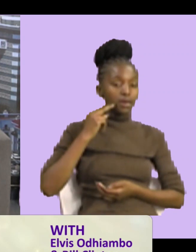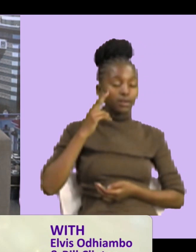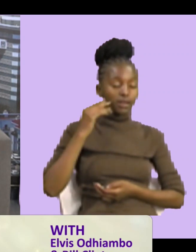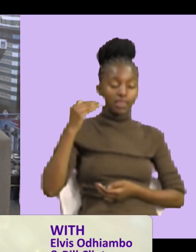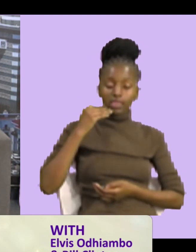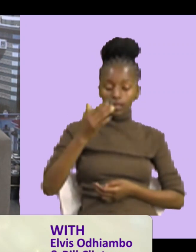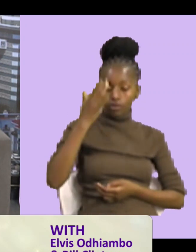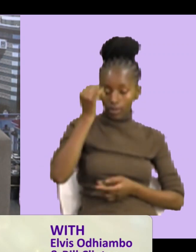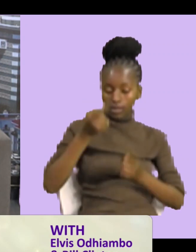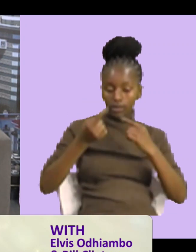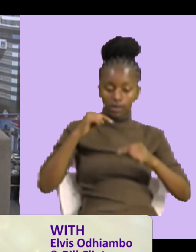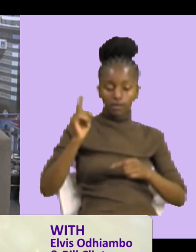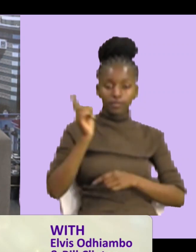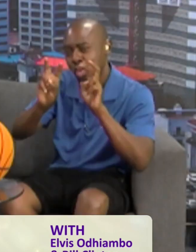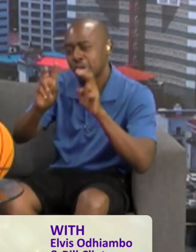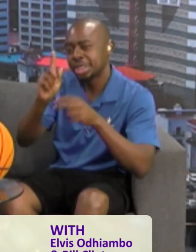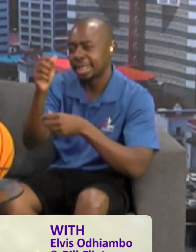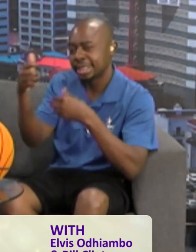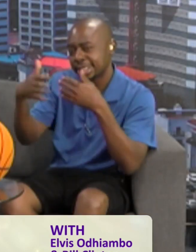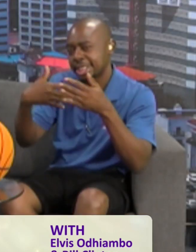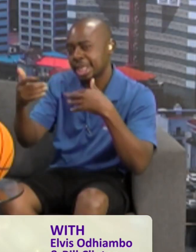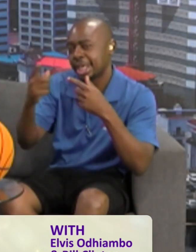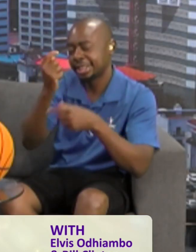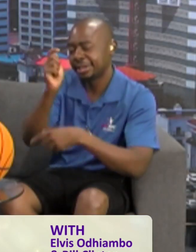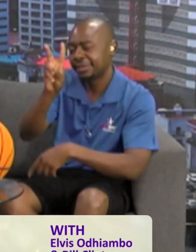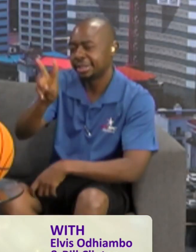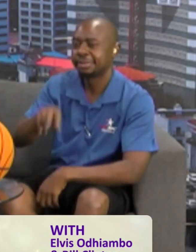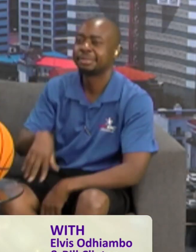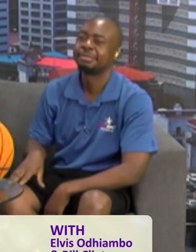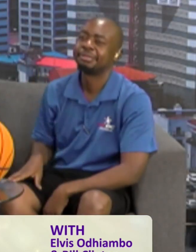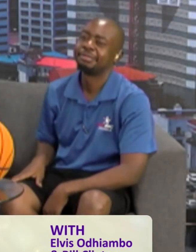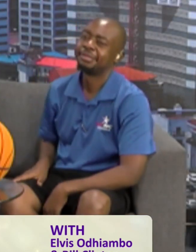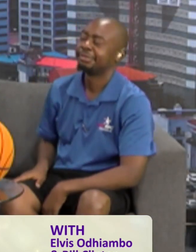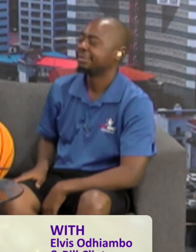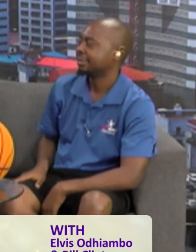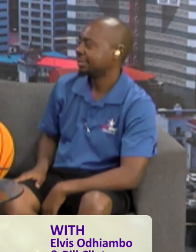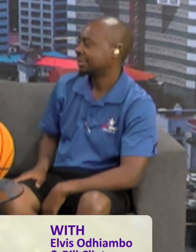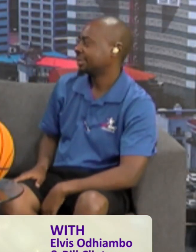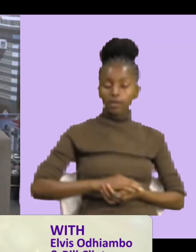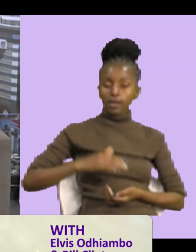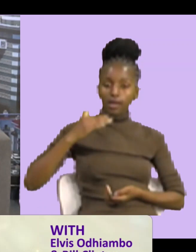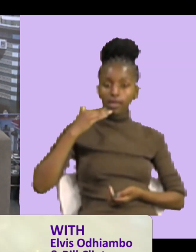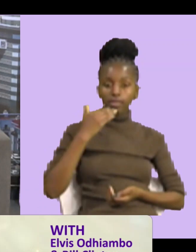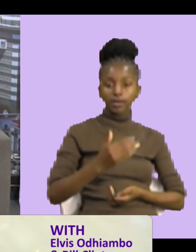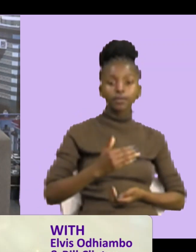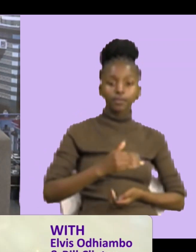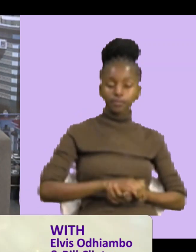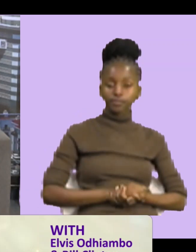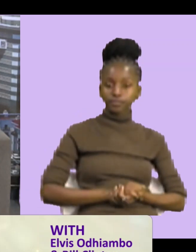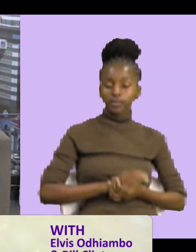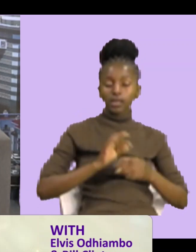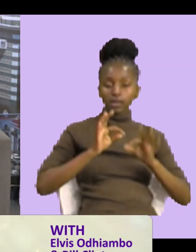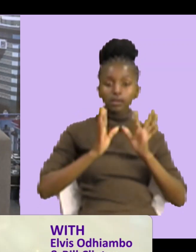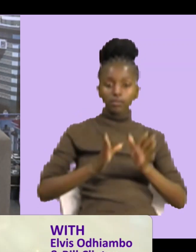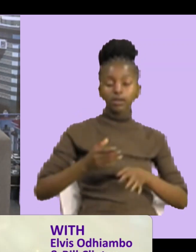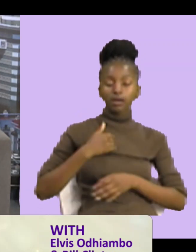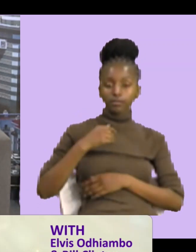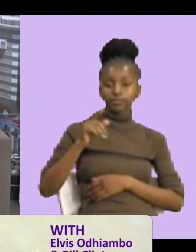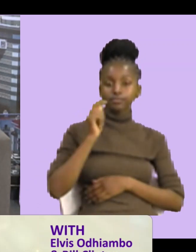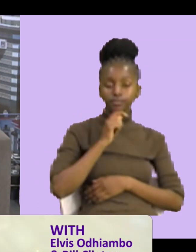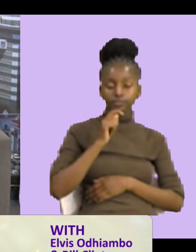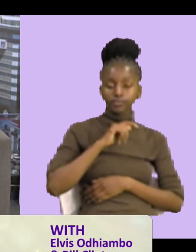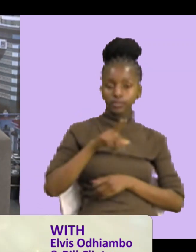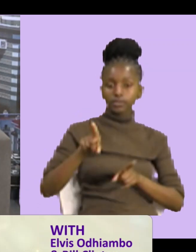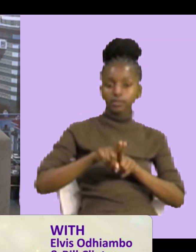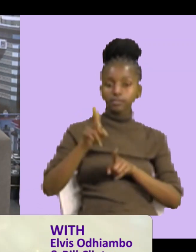much. Thank you so much. Right. And continue watching Science TV. Thank you so much, Edwin. Of course, my language champions have been Tobias